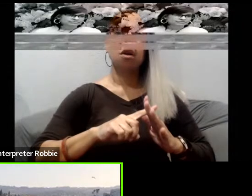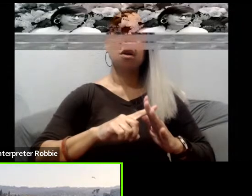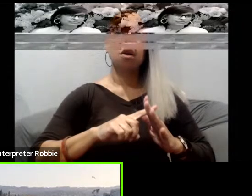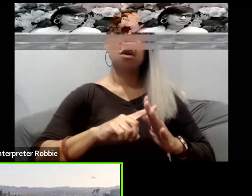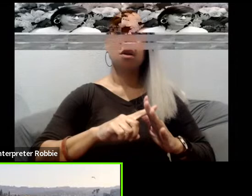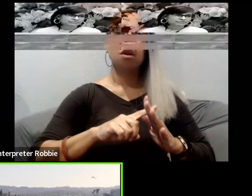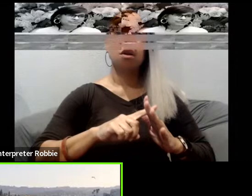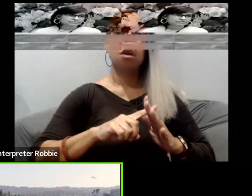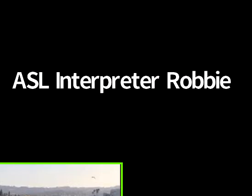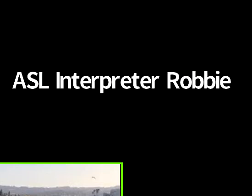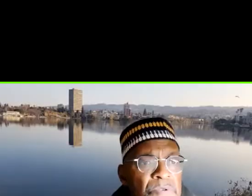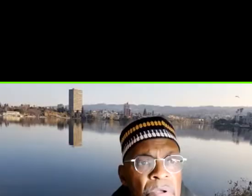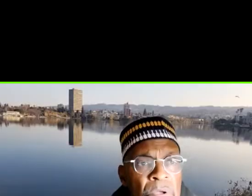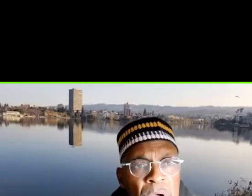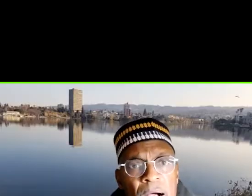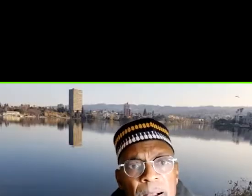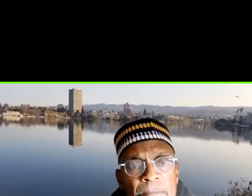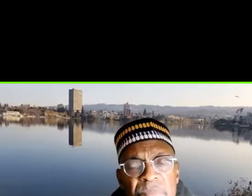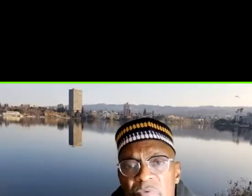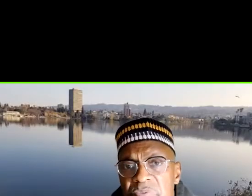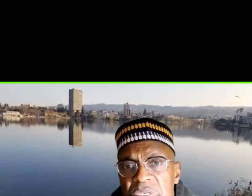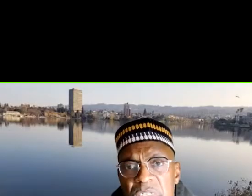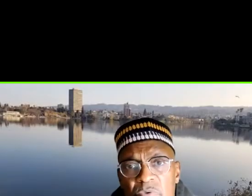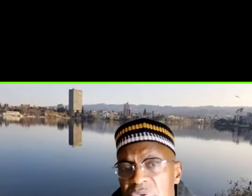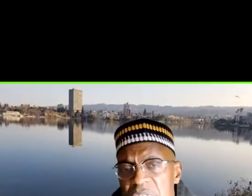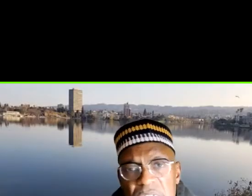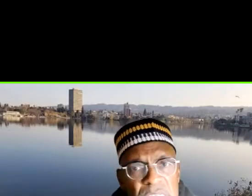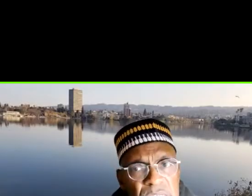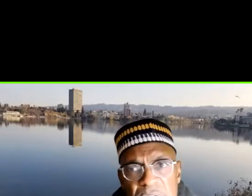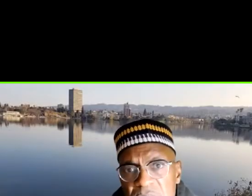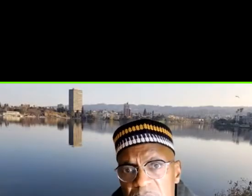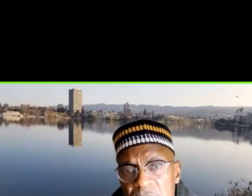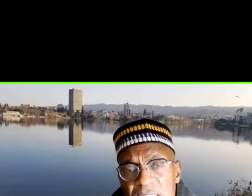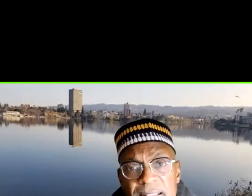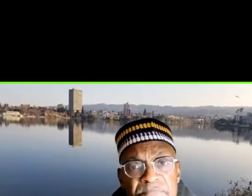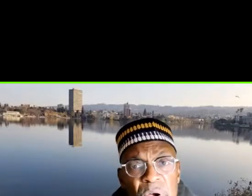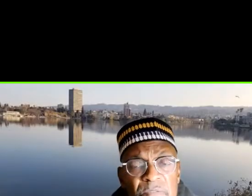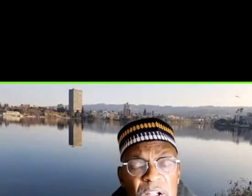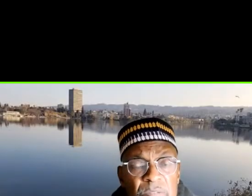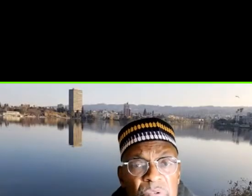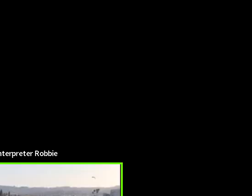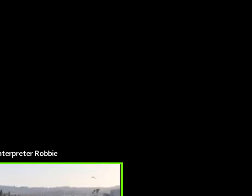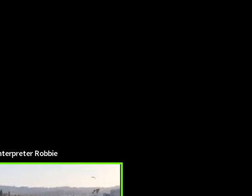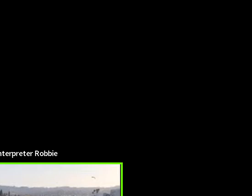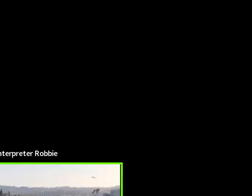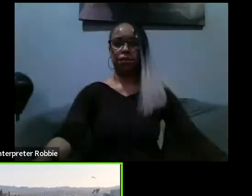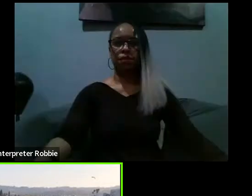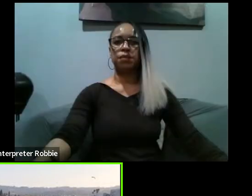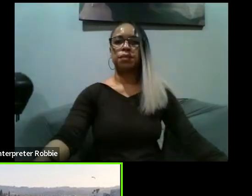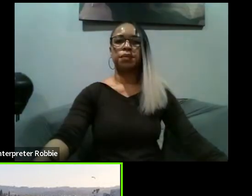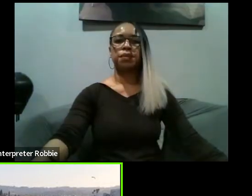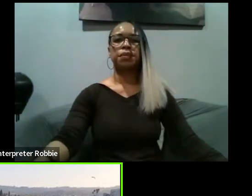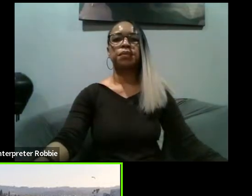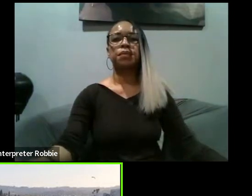and all of the weather that we've seen? Are we seeing any distinctions in that part of our community?